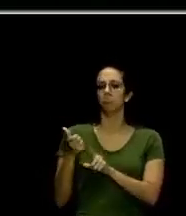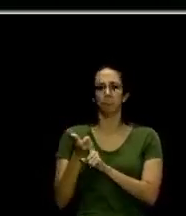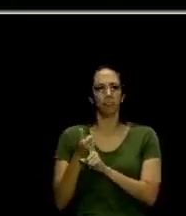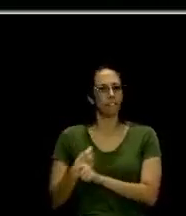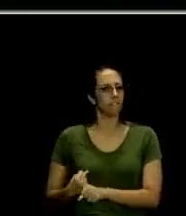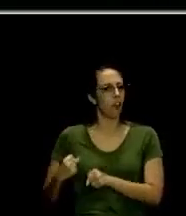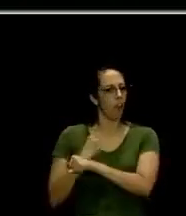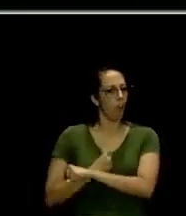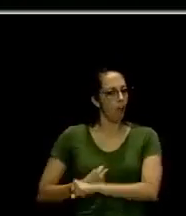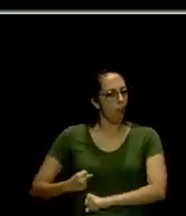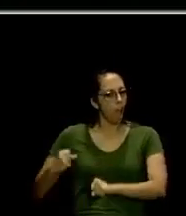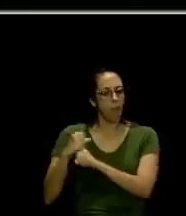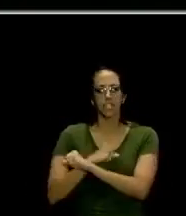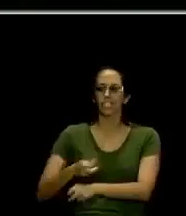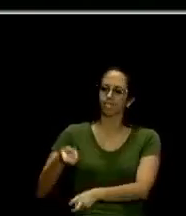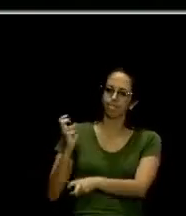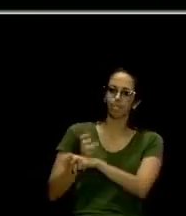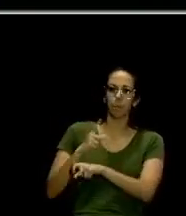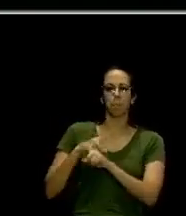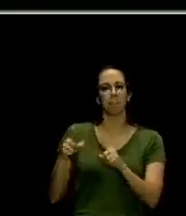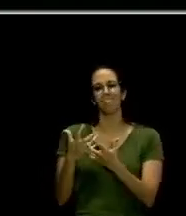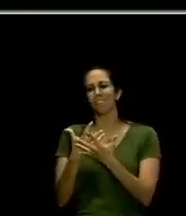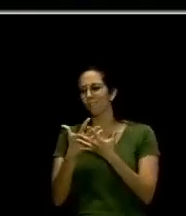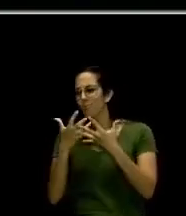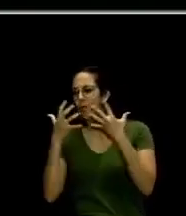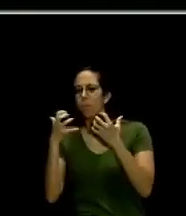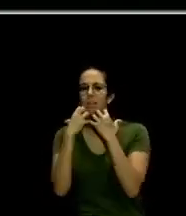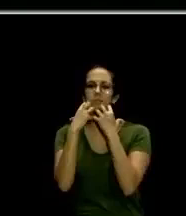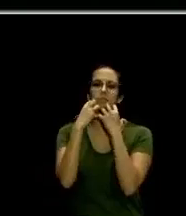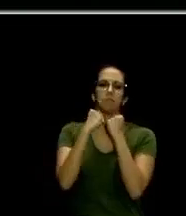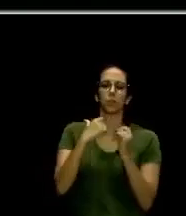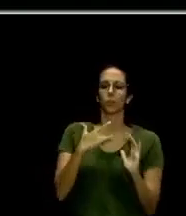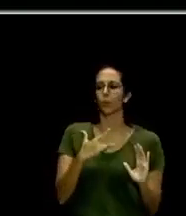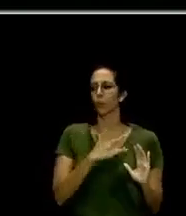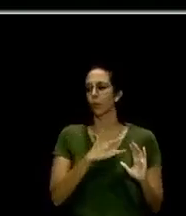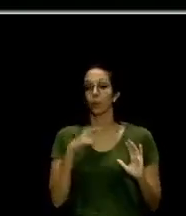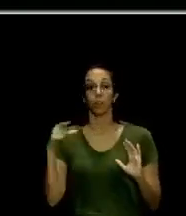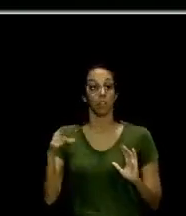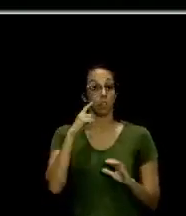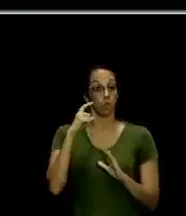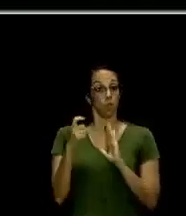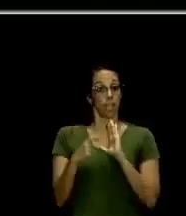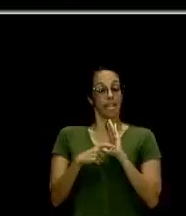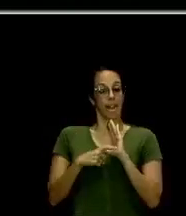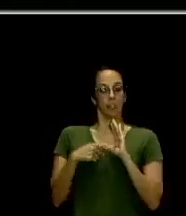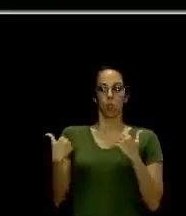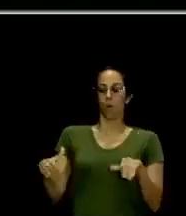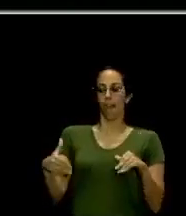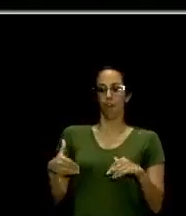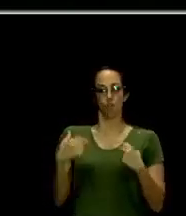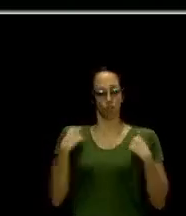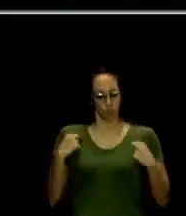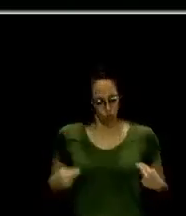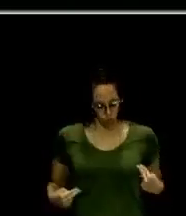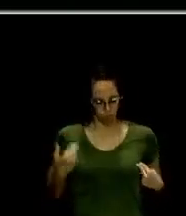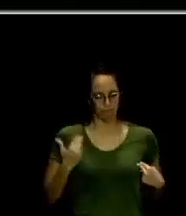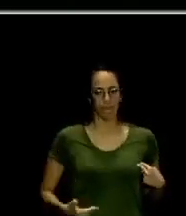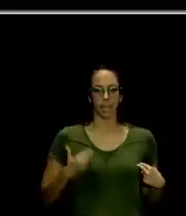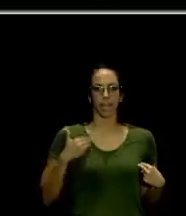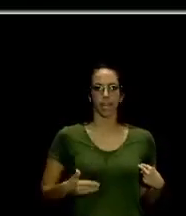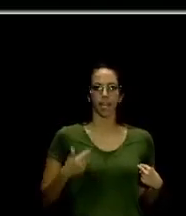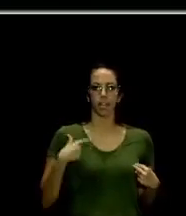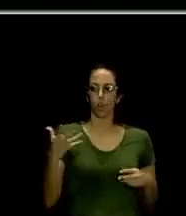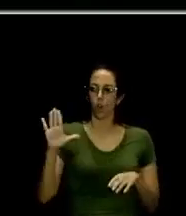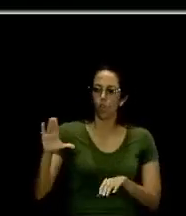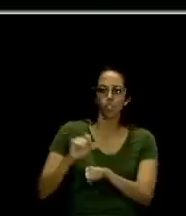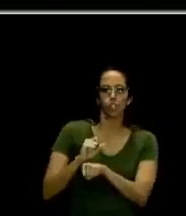fighter, but has such compassion, and she was able to recognize the humanity of the job of being in the